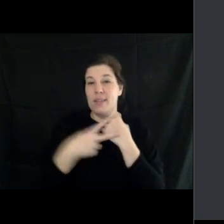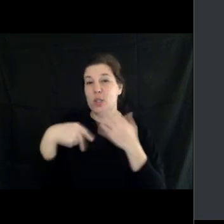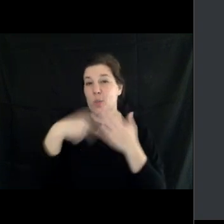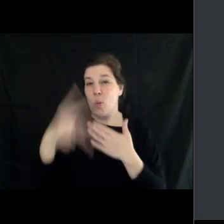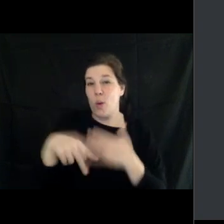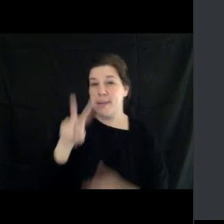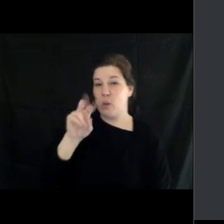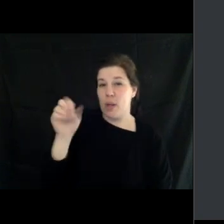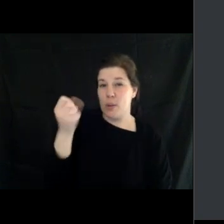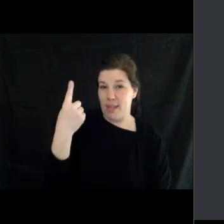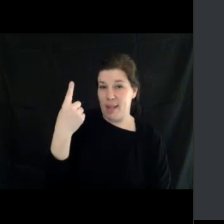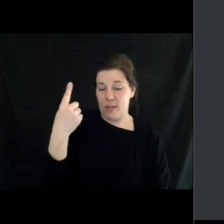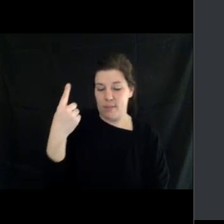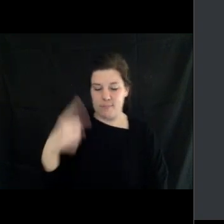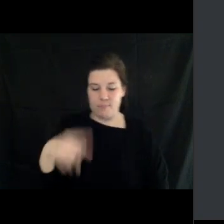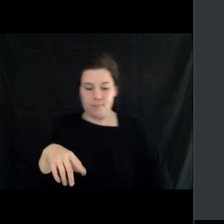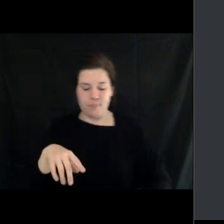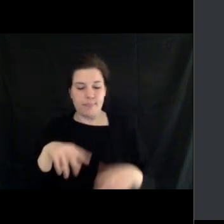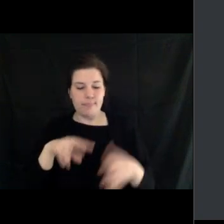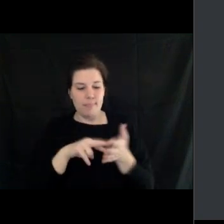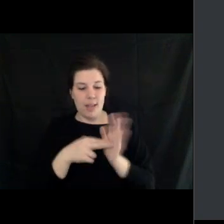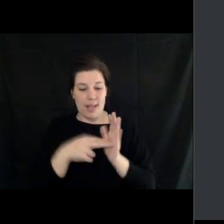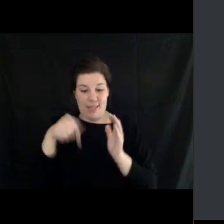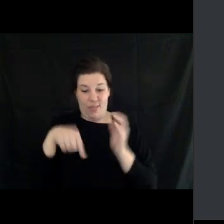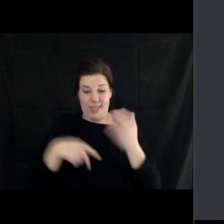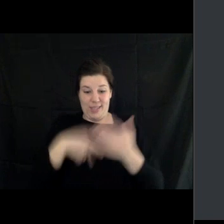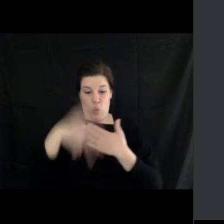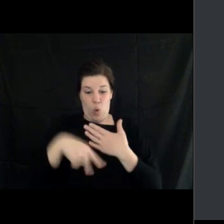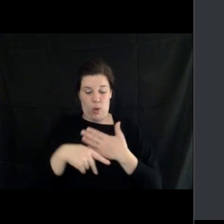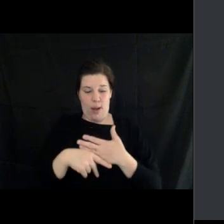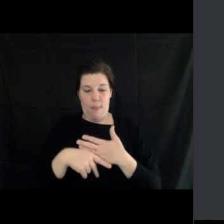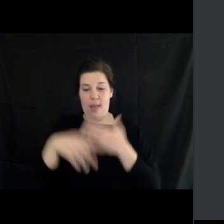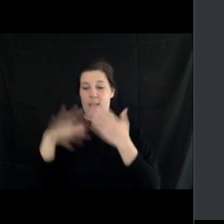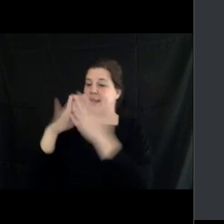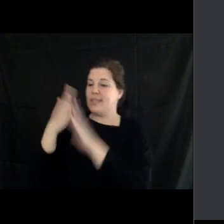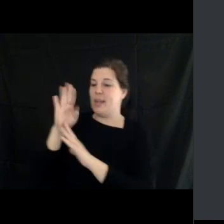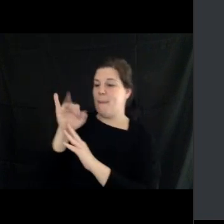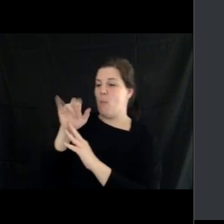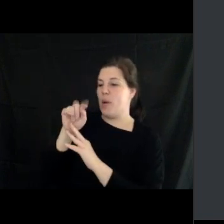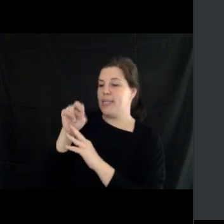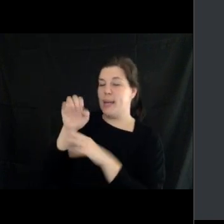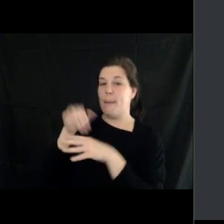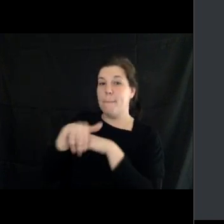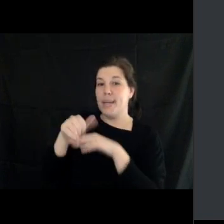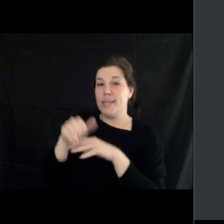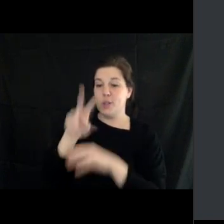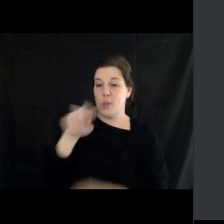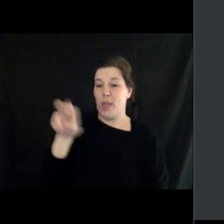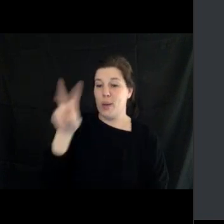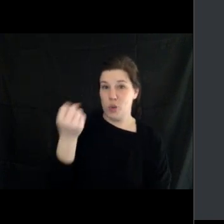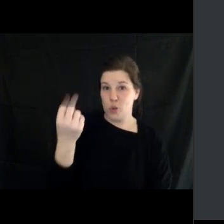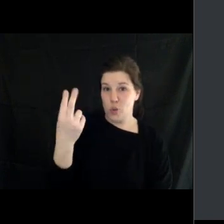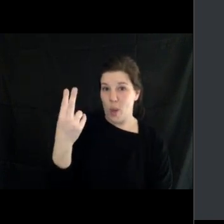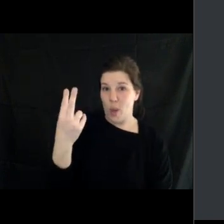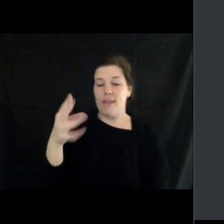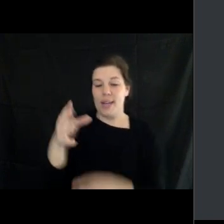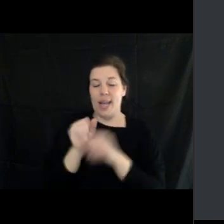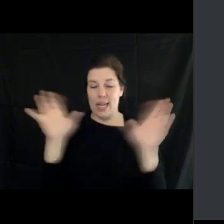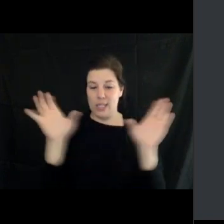the establishment of a complete historic preservation program, the city of Boynton Beach in 2012 achieved certified local